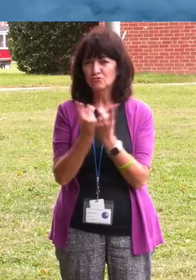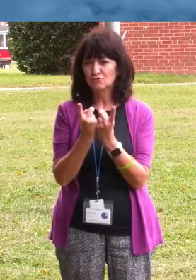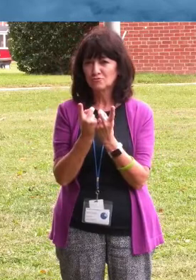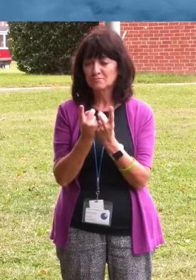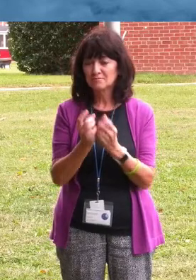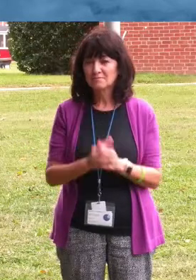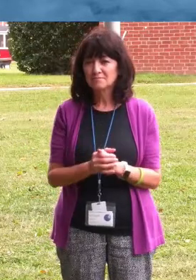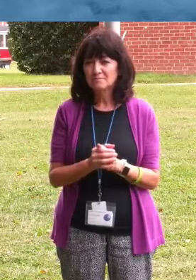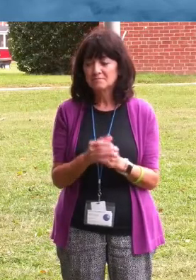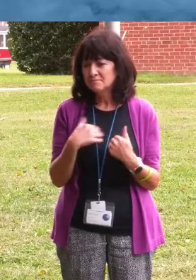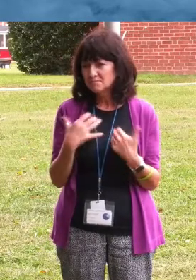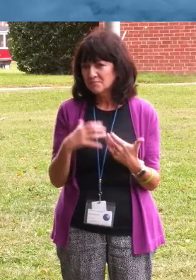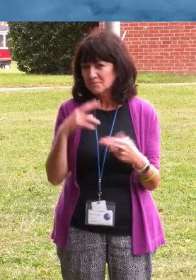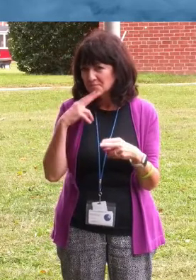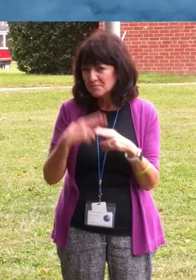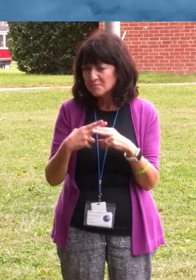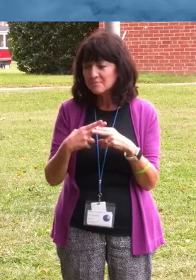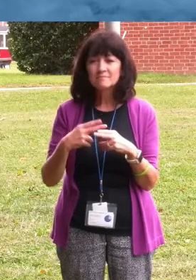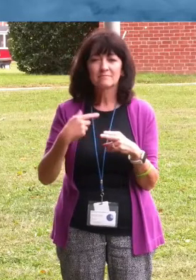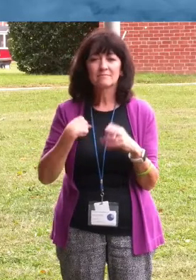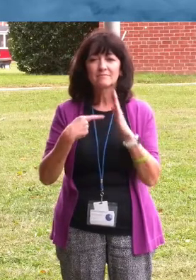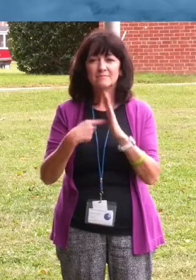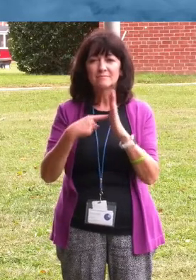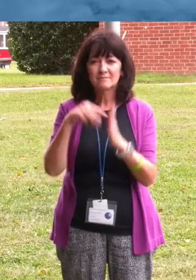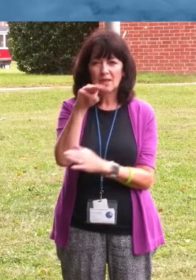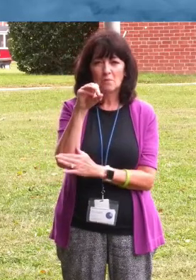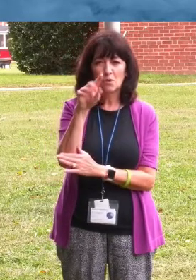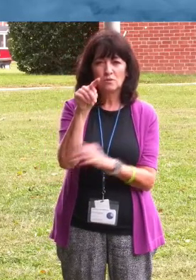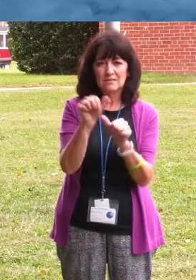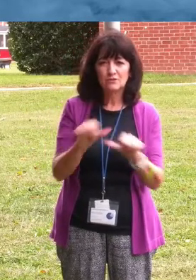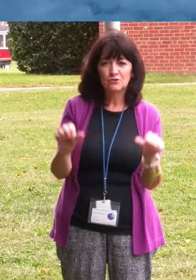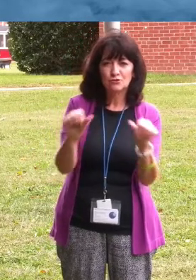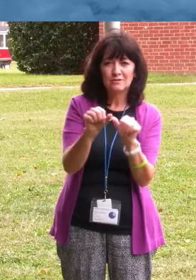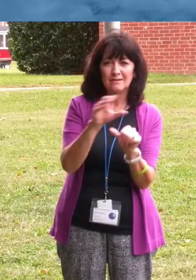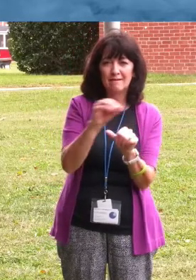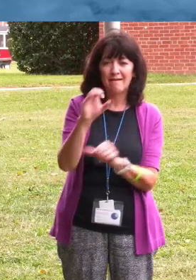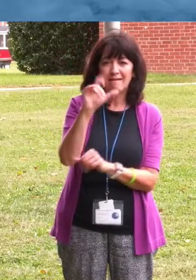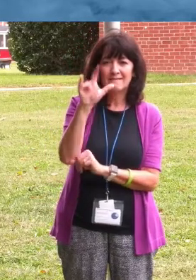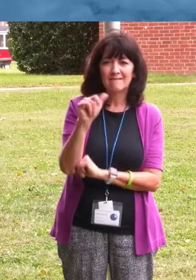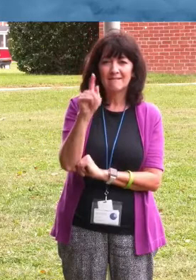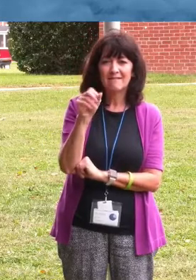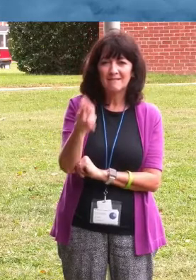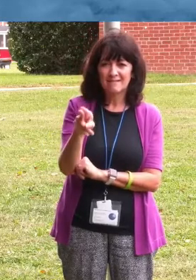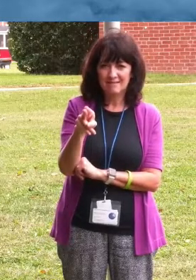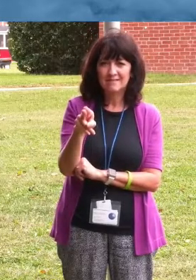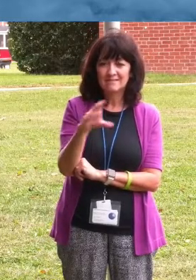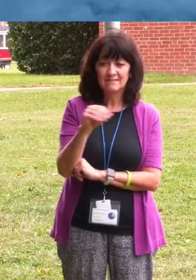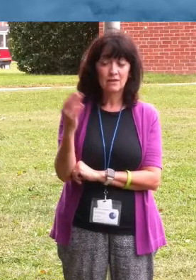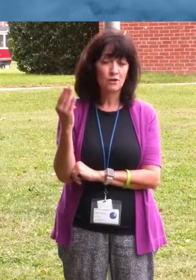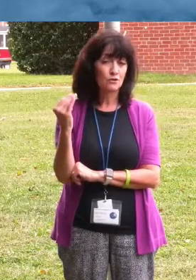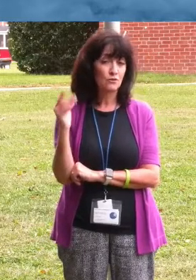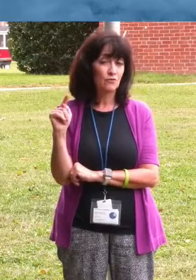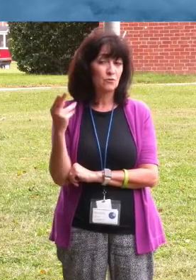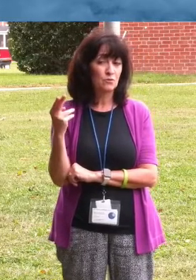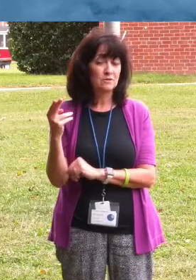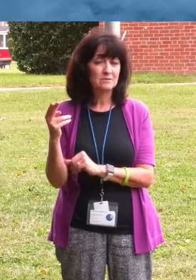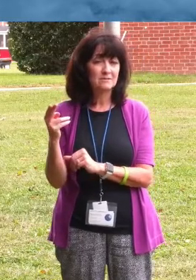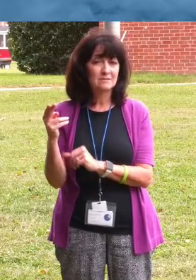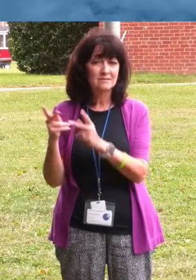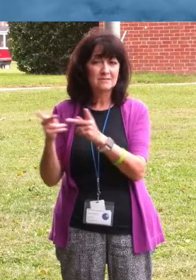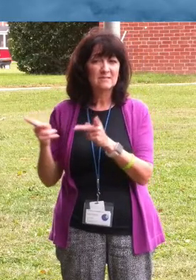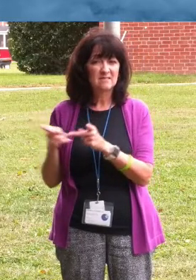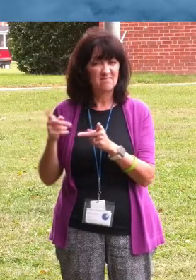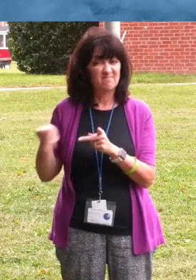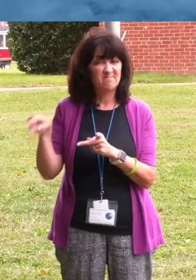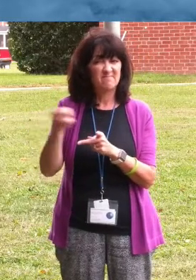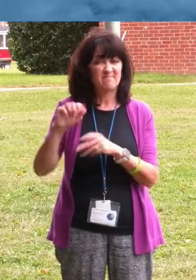I just want to mention that I represent the MOT area and the Smyrna-Clayton area in the 14th, which are pretty well established growth areas,